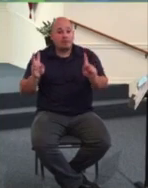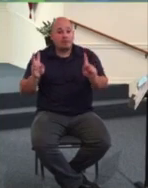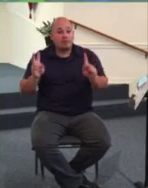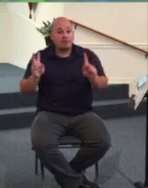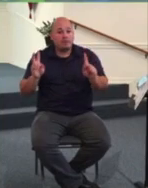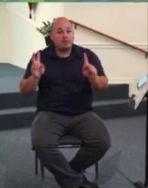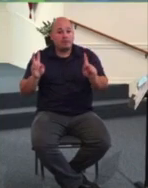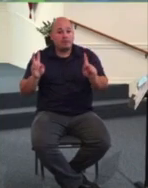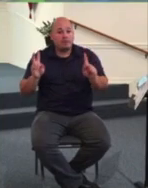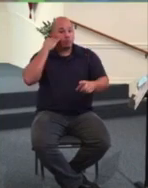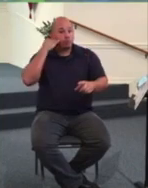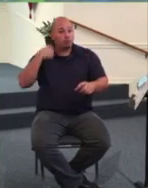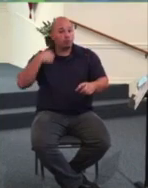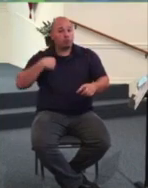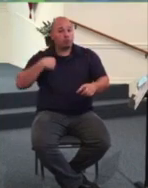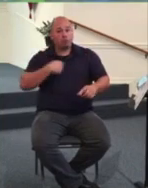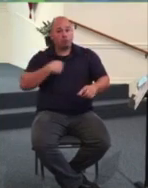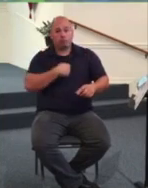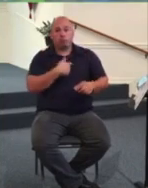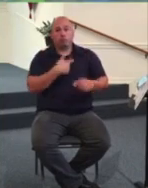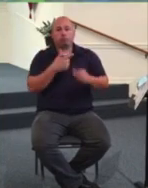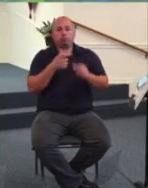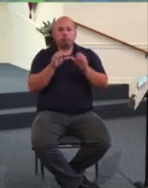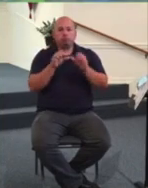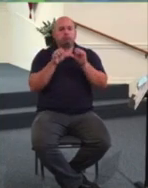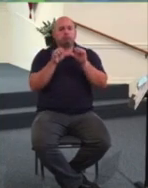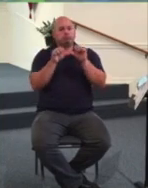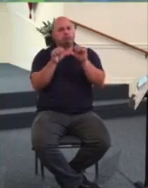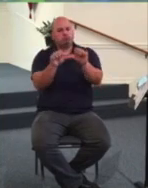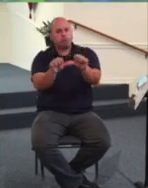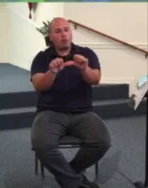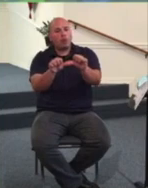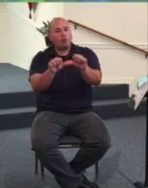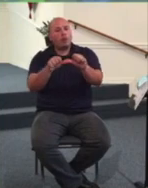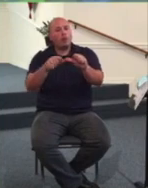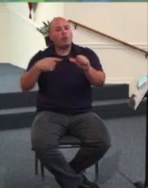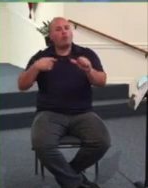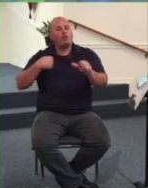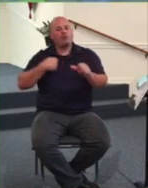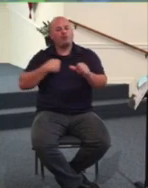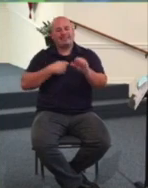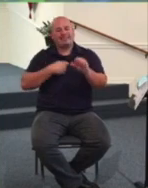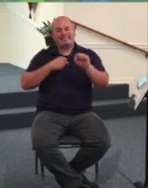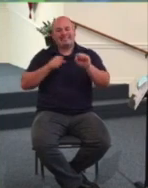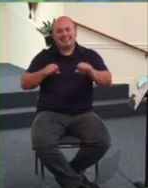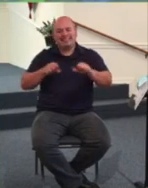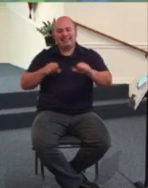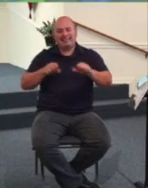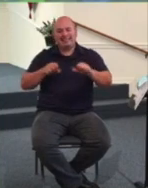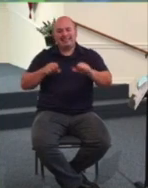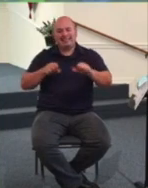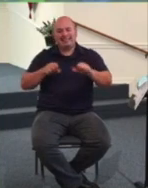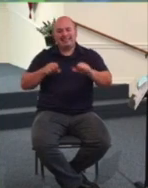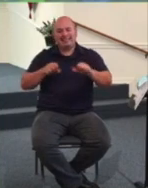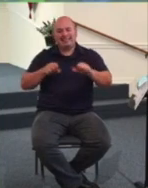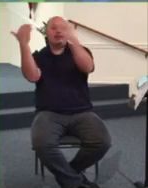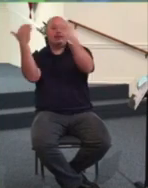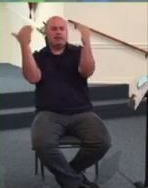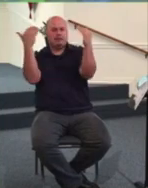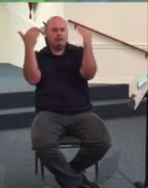can rejoice and leap for joy because your reward in heaven is great. You will share in the same reward as the prophets of